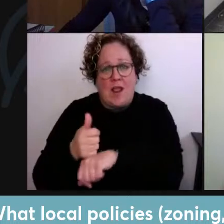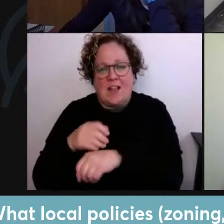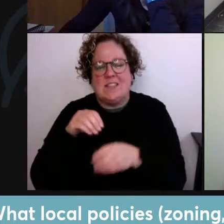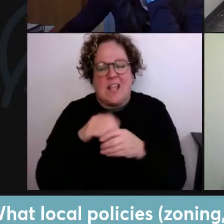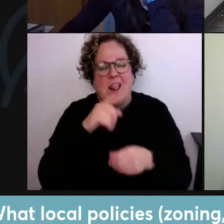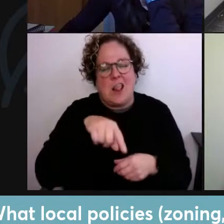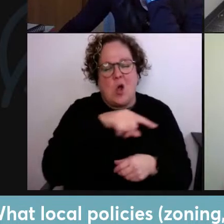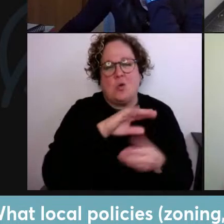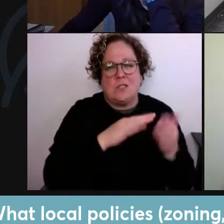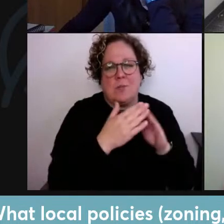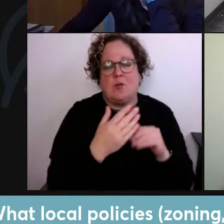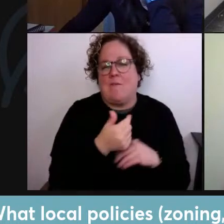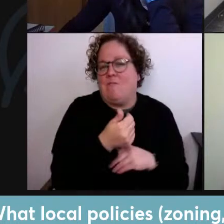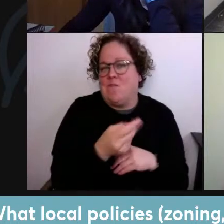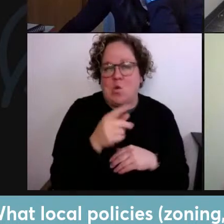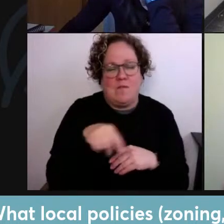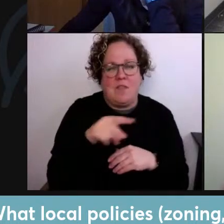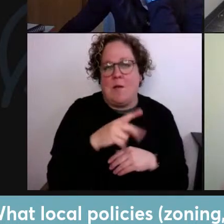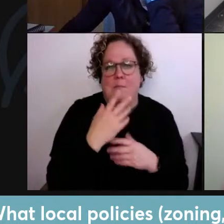are located in